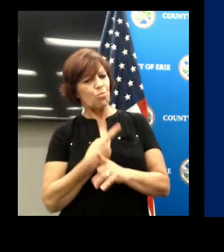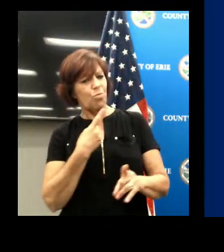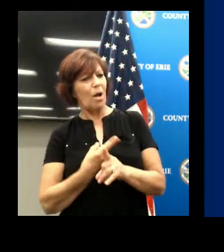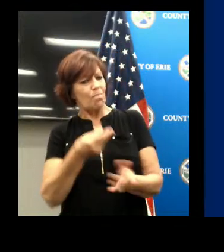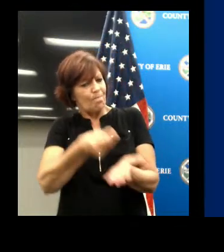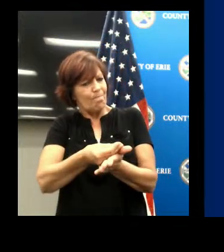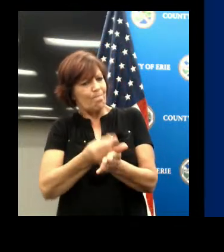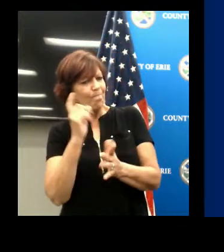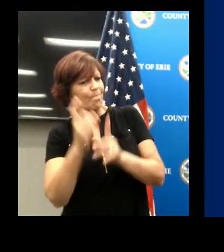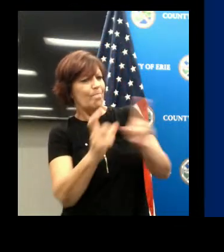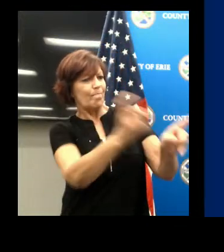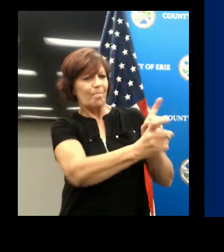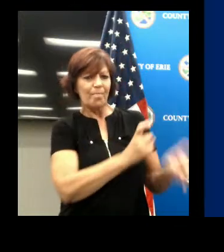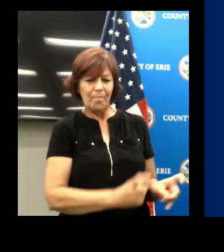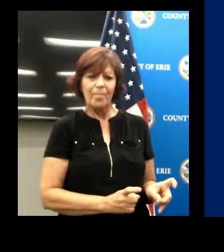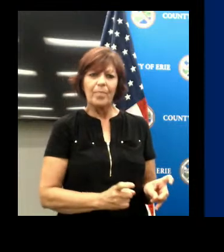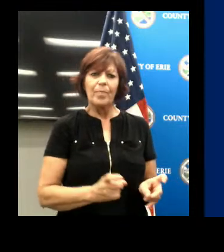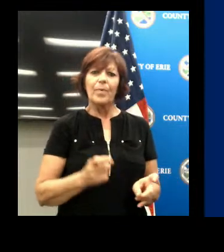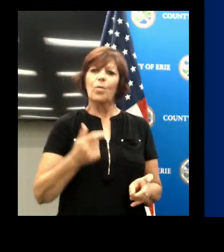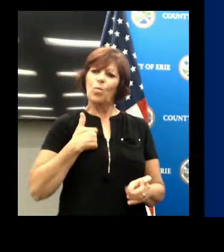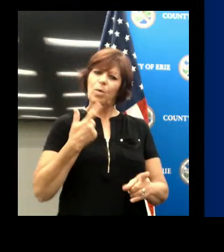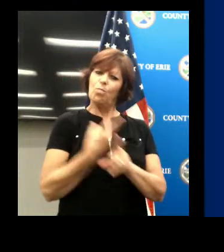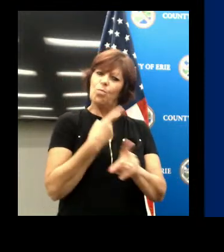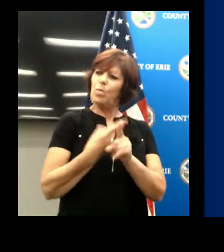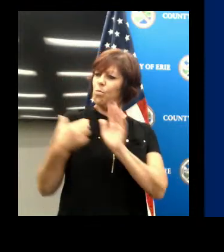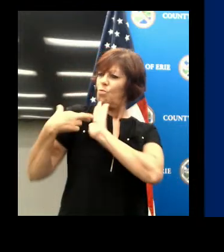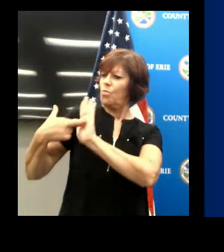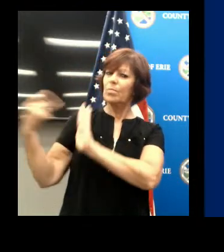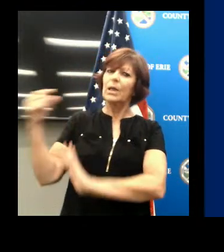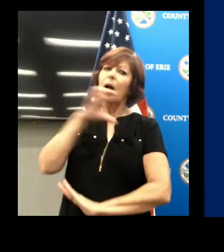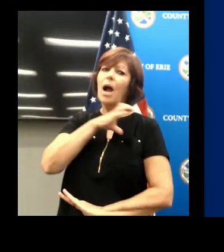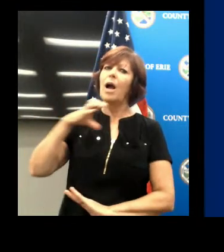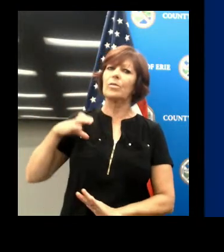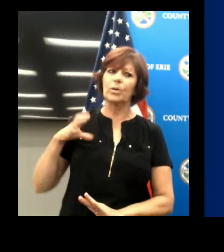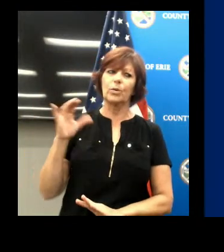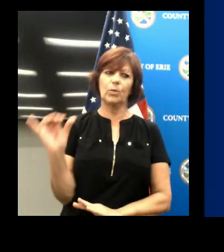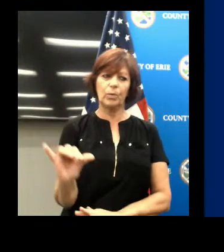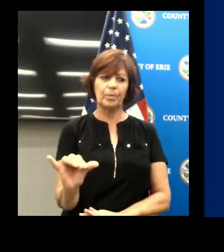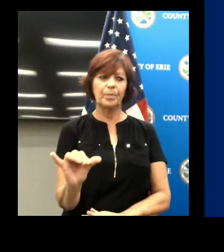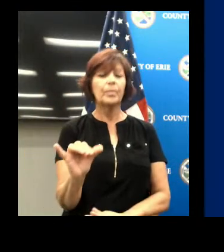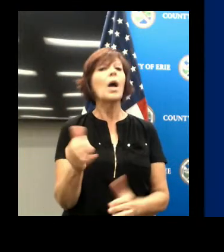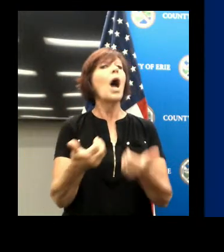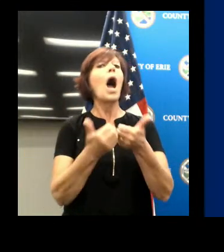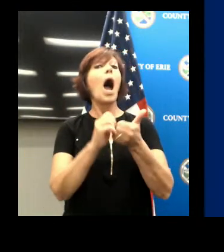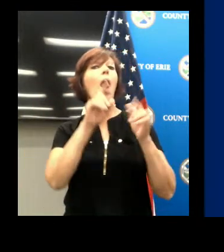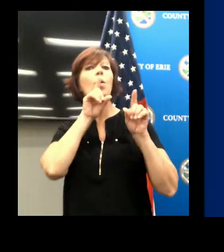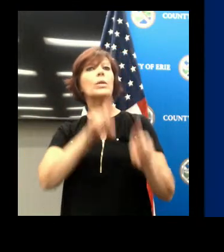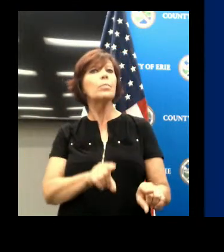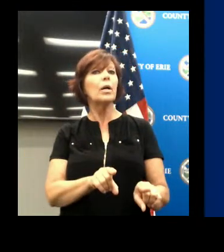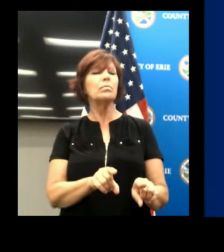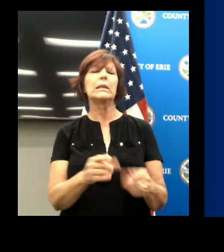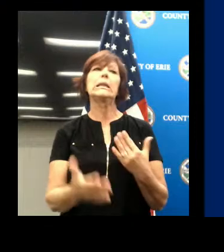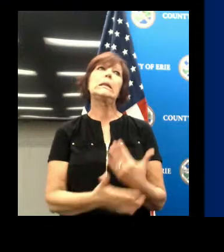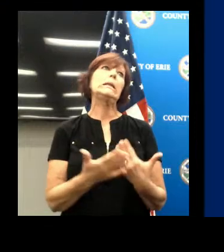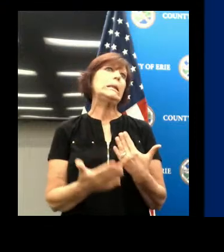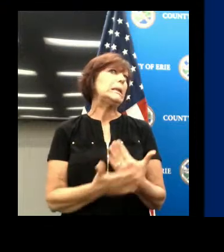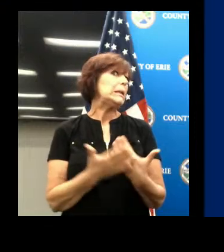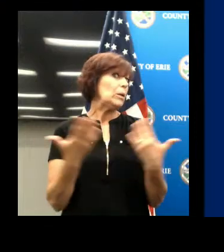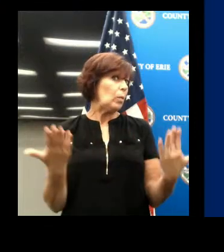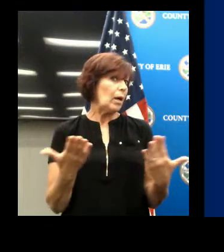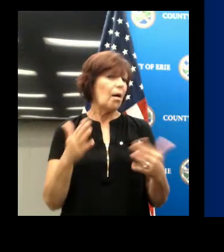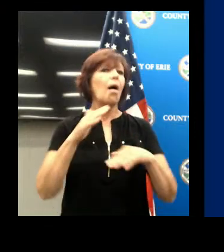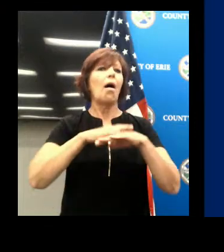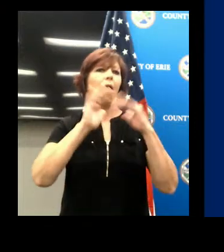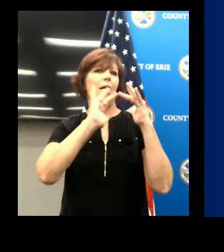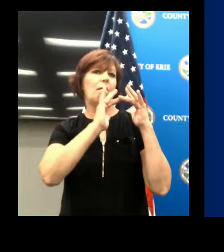funded and we have proper representation in Congress. There are ways to respond. The easiest way is to do it